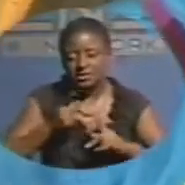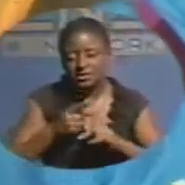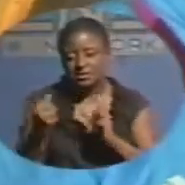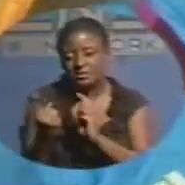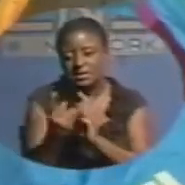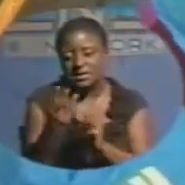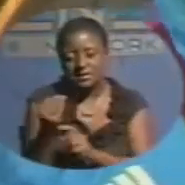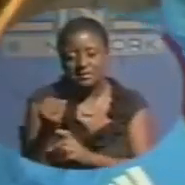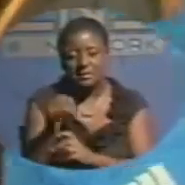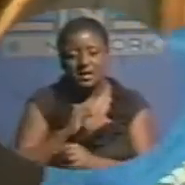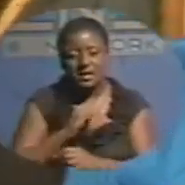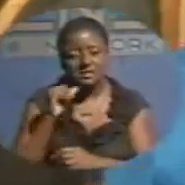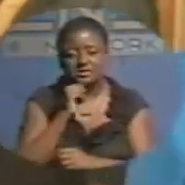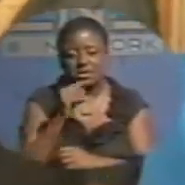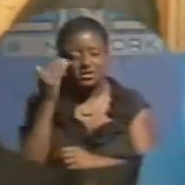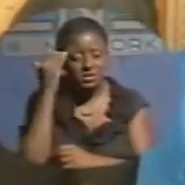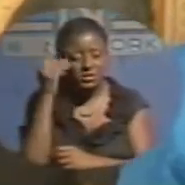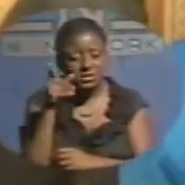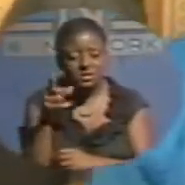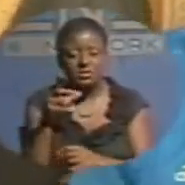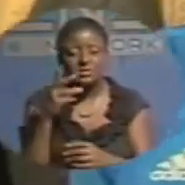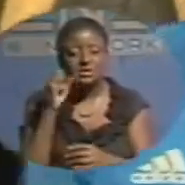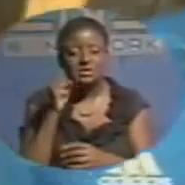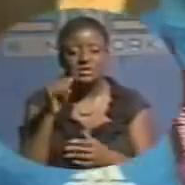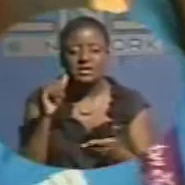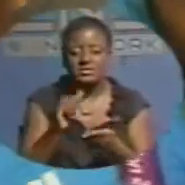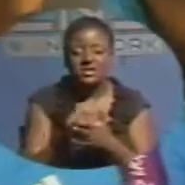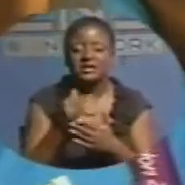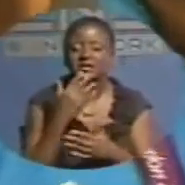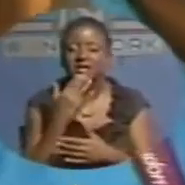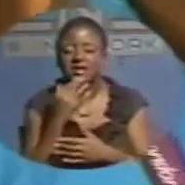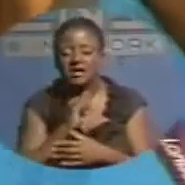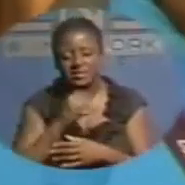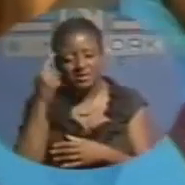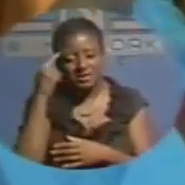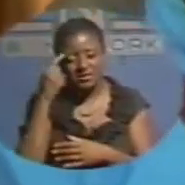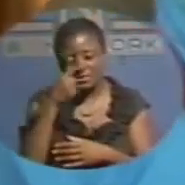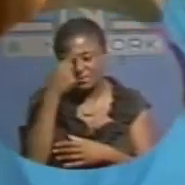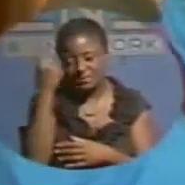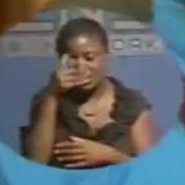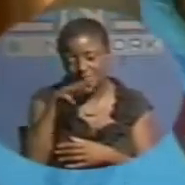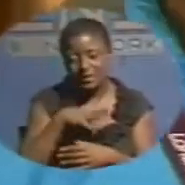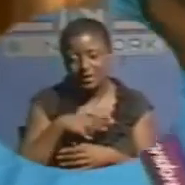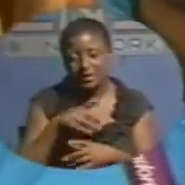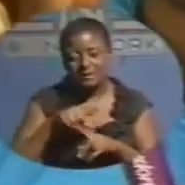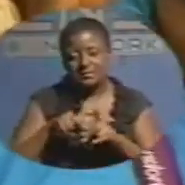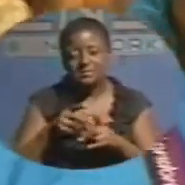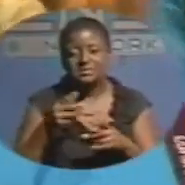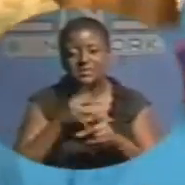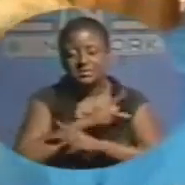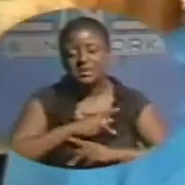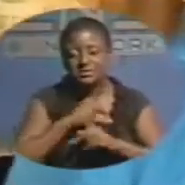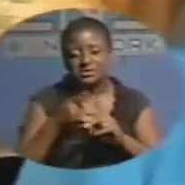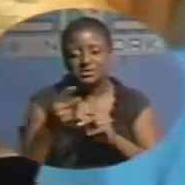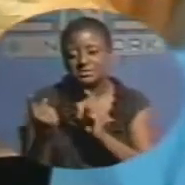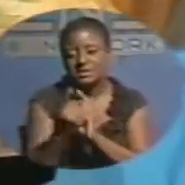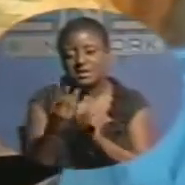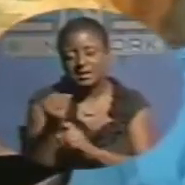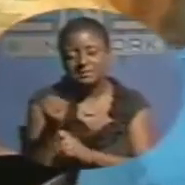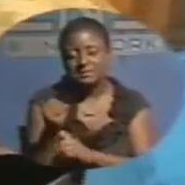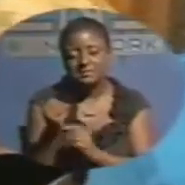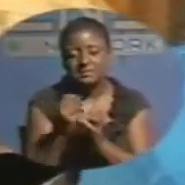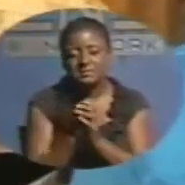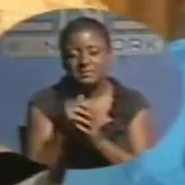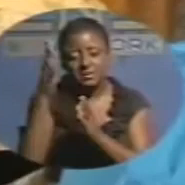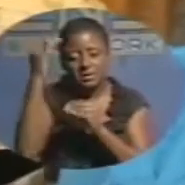know he was that color, but I thought he was a black guy. But yeah, it was a pleasure to meet him. He set the trend for us, and you know,